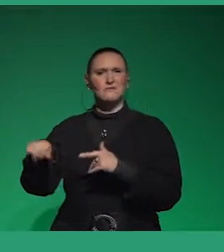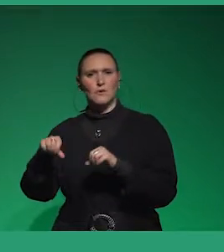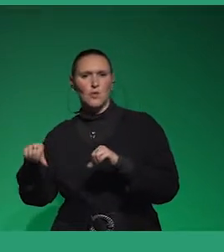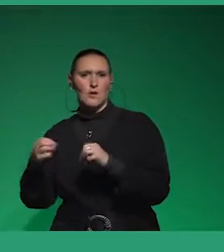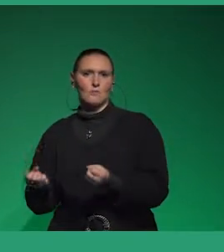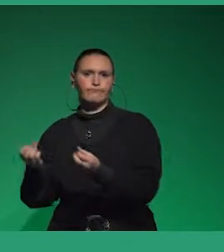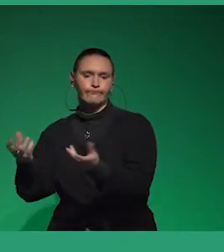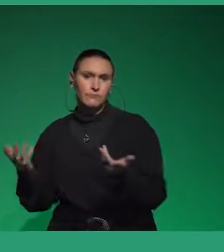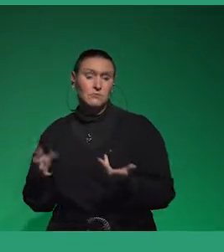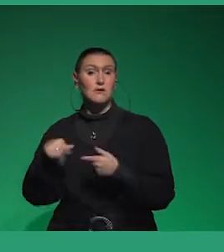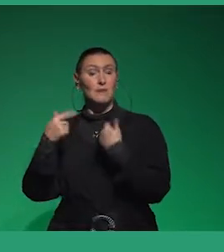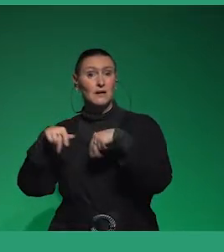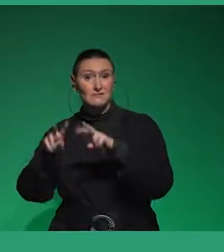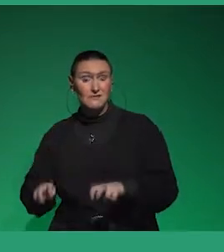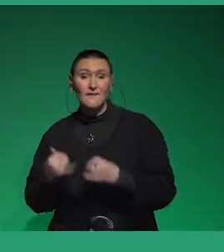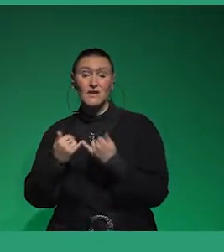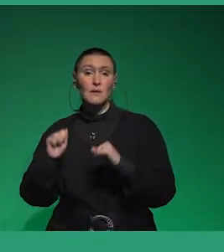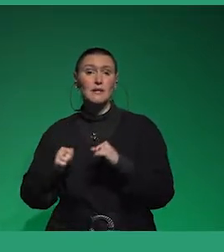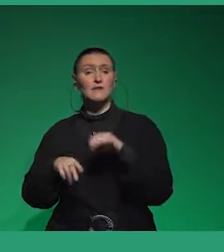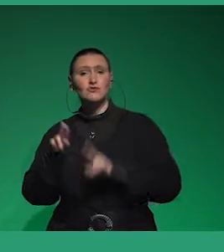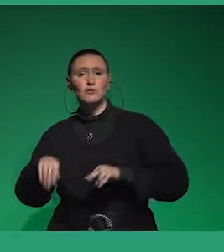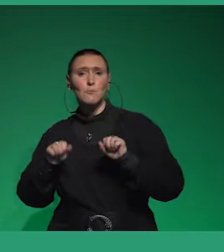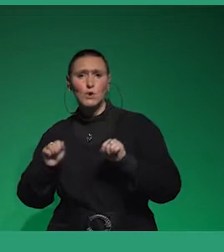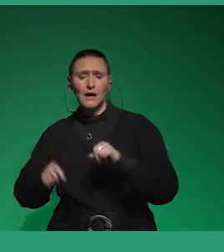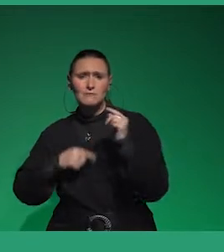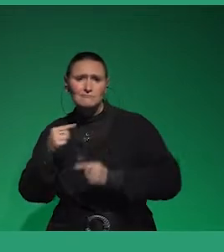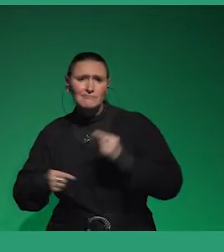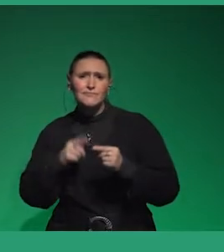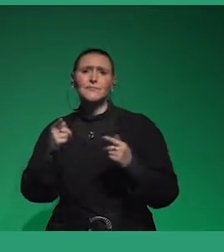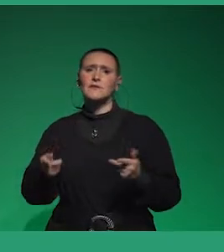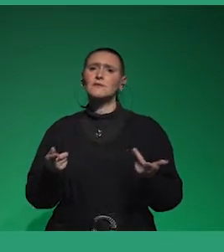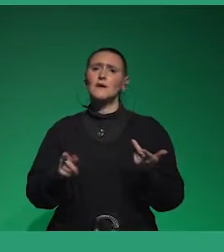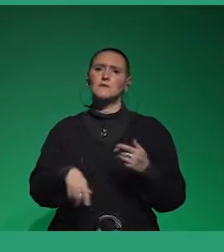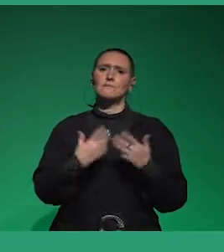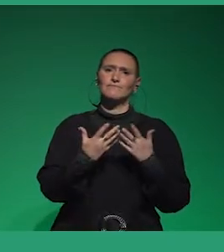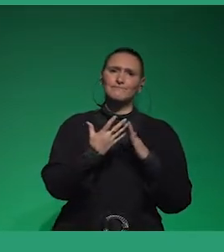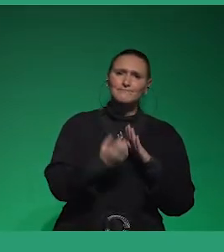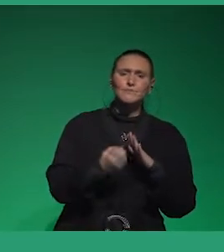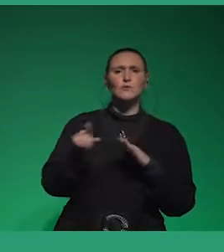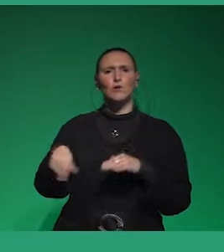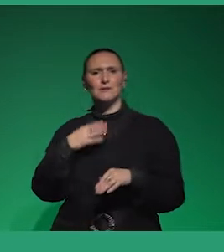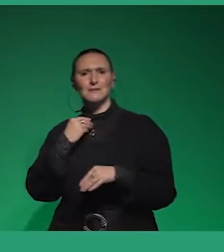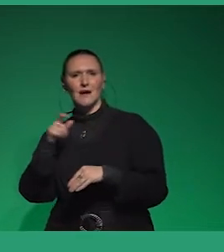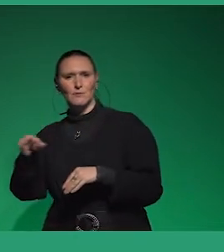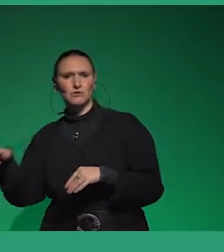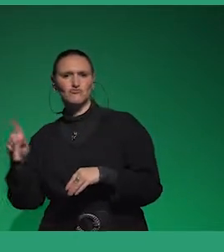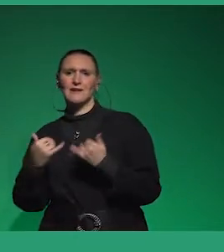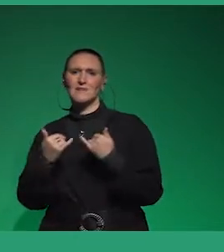can explore ways how to reconcile conservation and human needs.